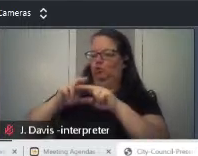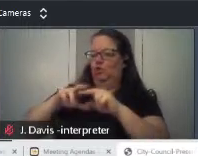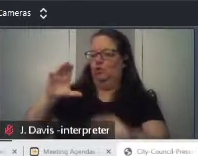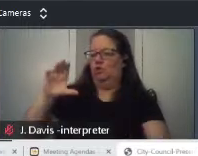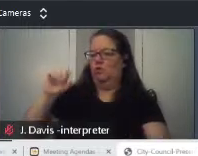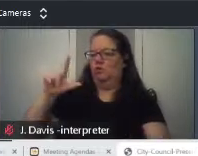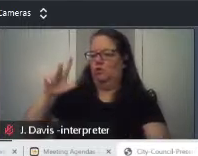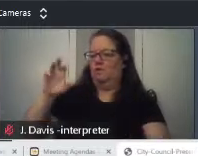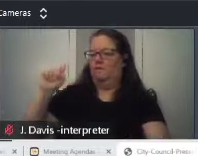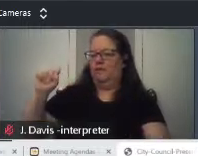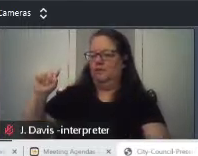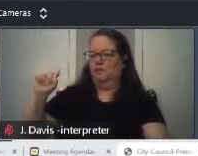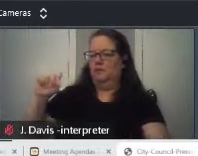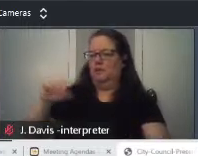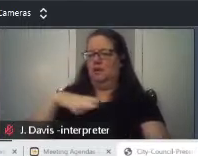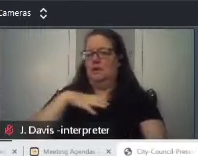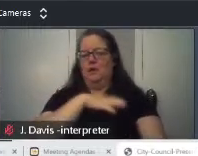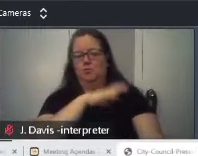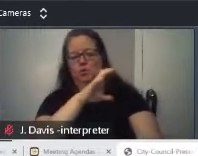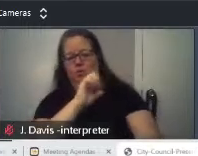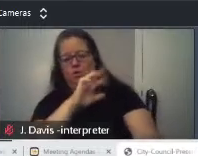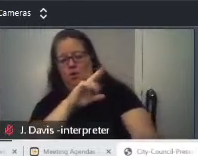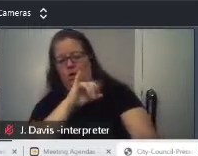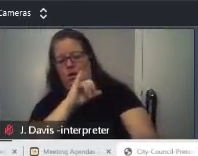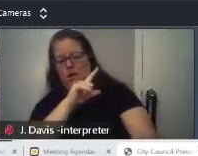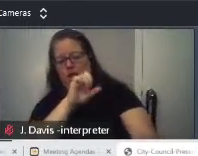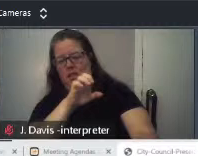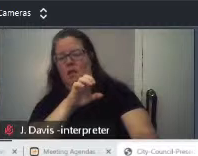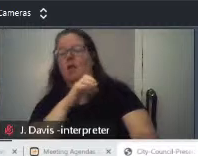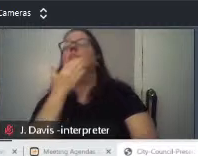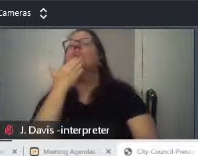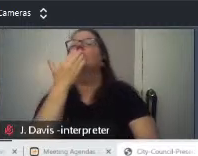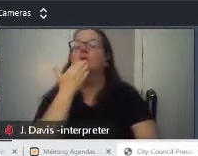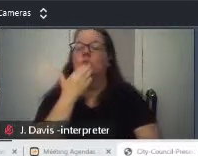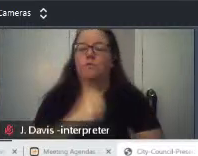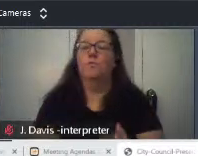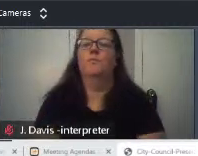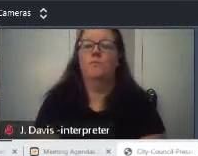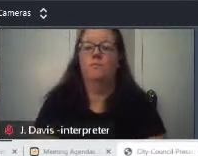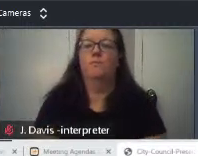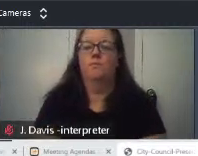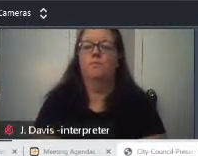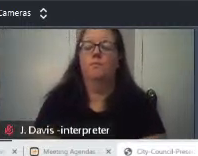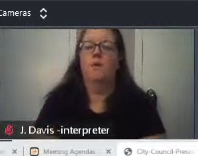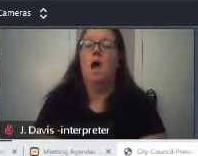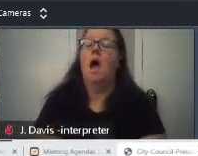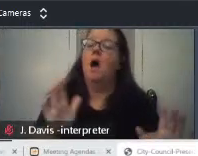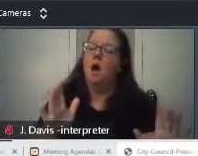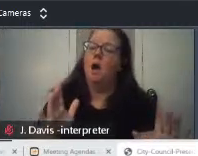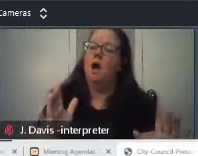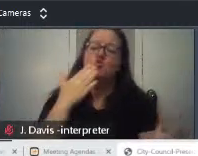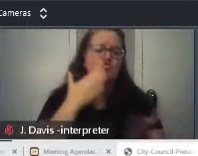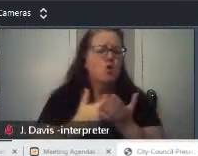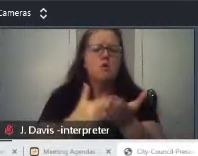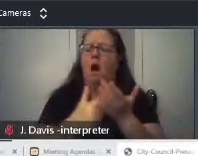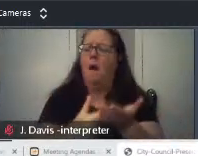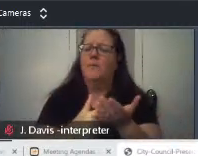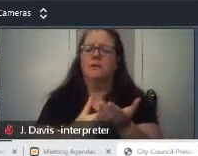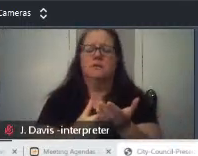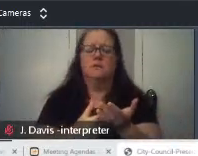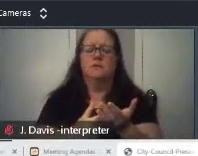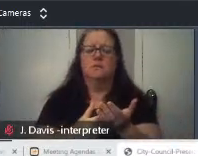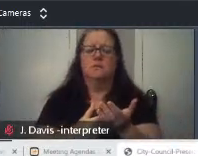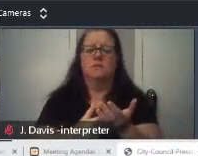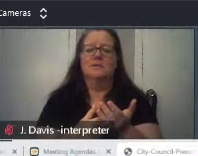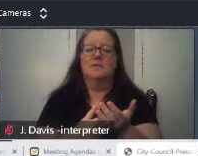Councilman Carlisle, the floor is yours, good sir. Thank you. I mean, all good comments. This is not necessarily